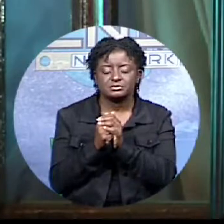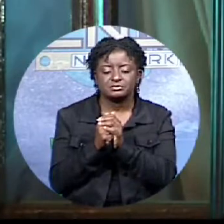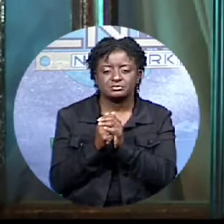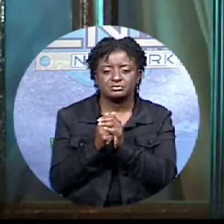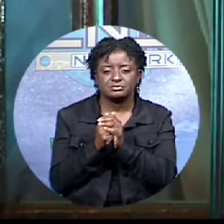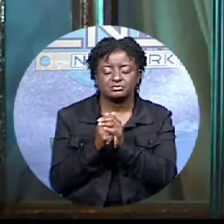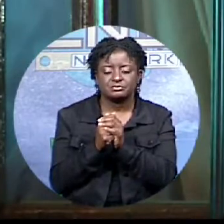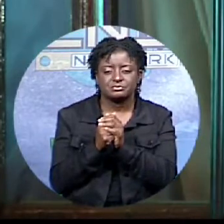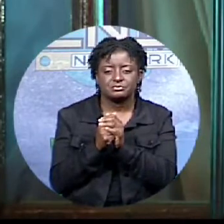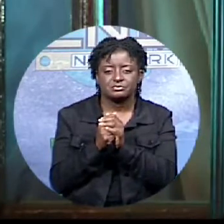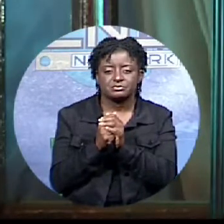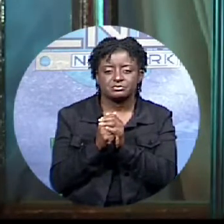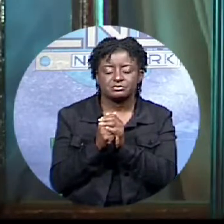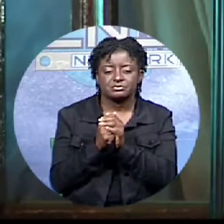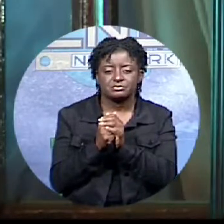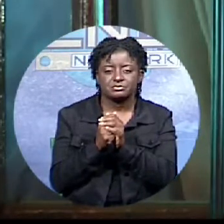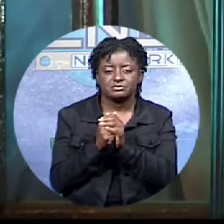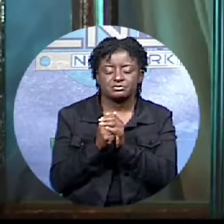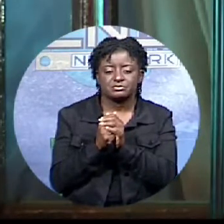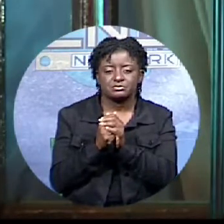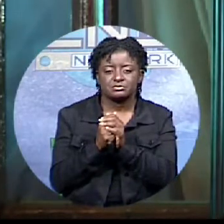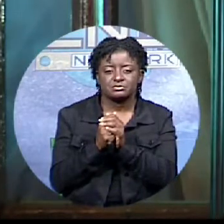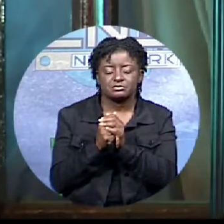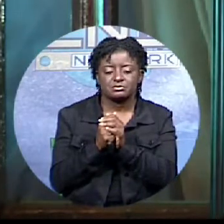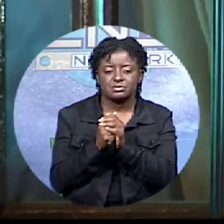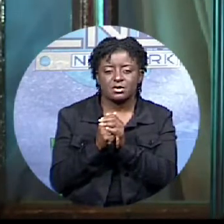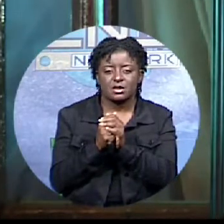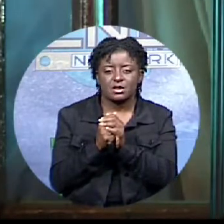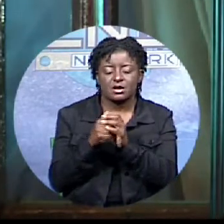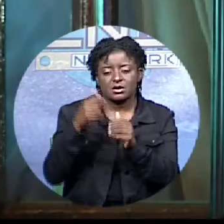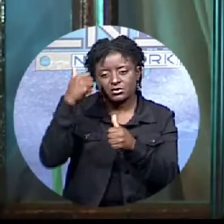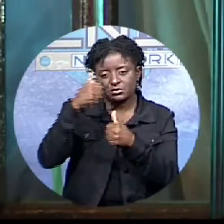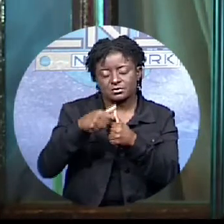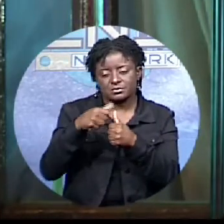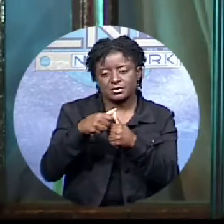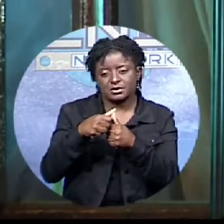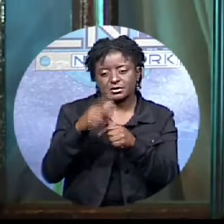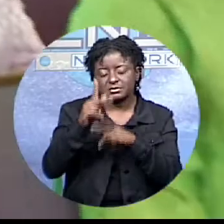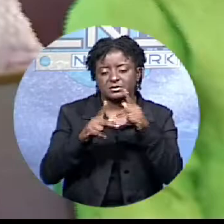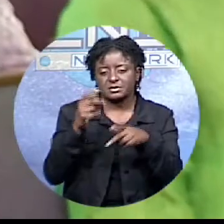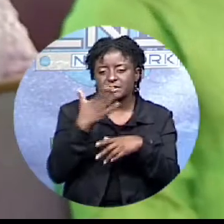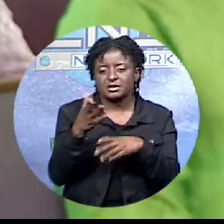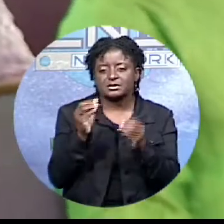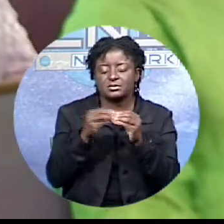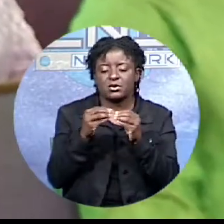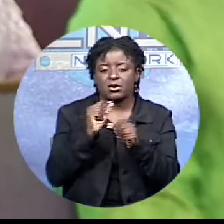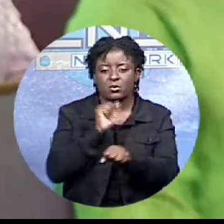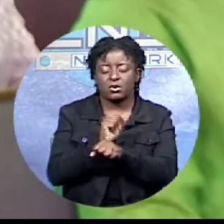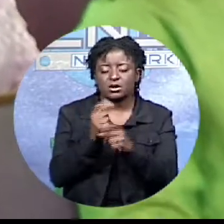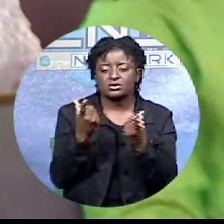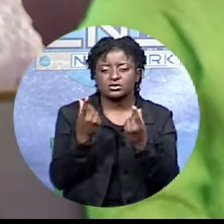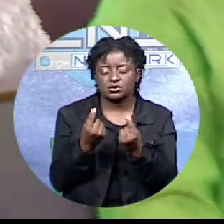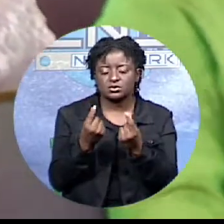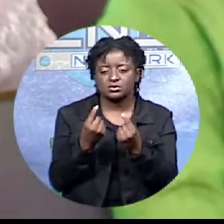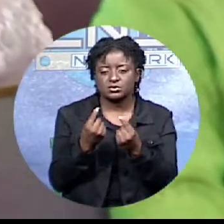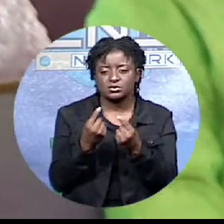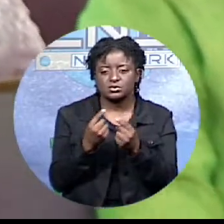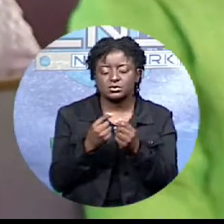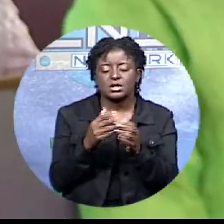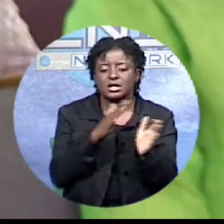Texas, reminded members that there's lots more work to do. He encouraged them to leave the 4 walls and carry out God's